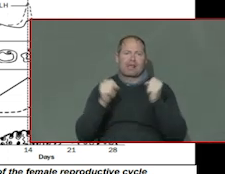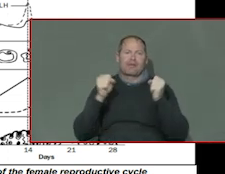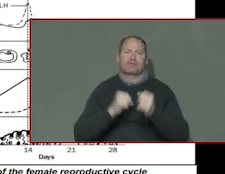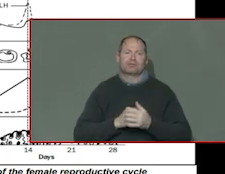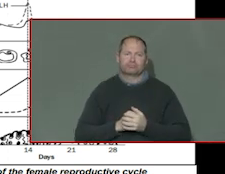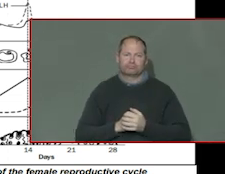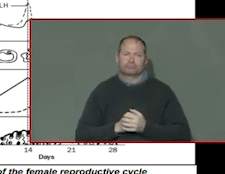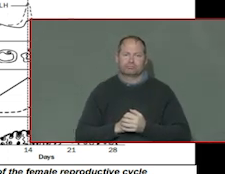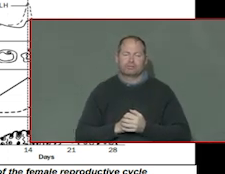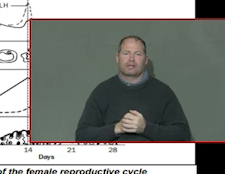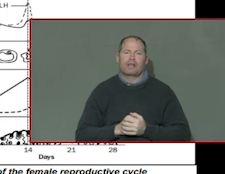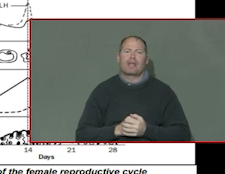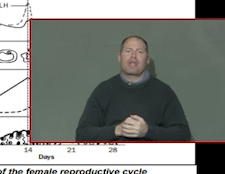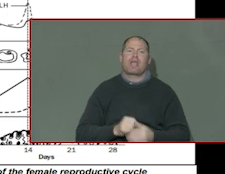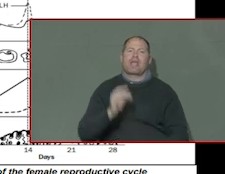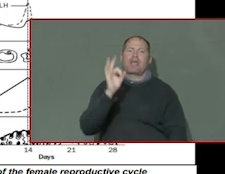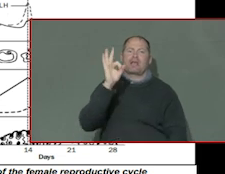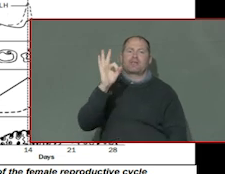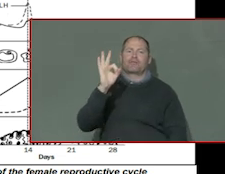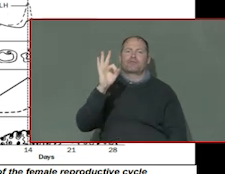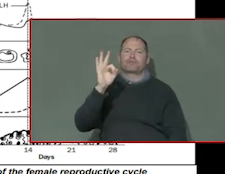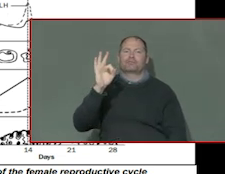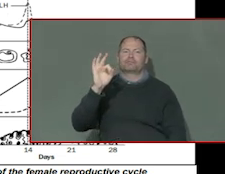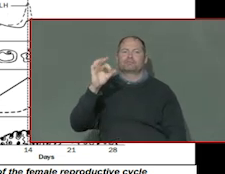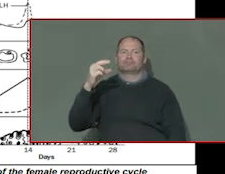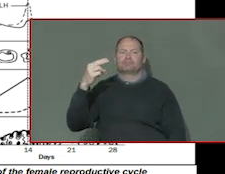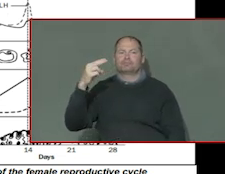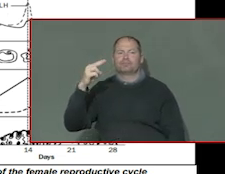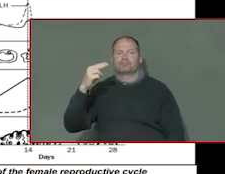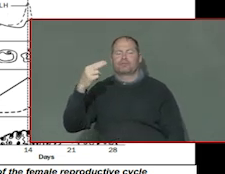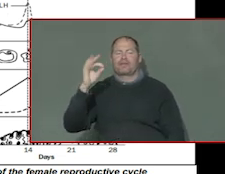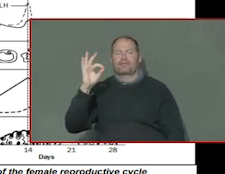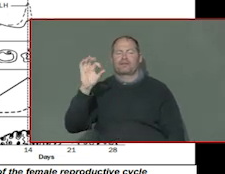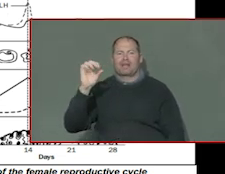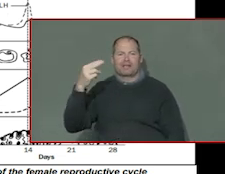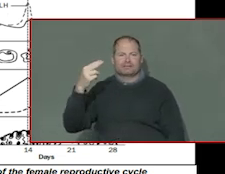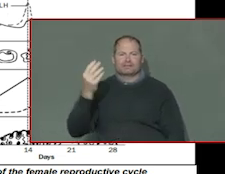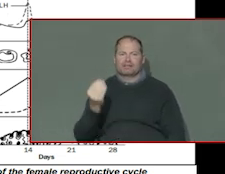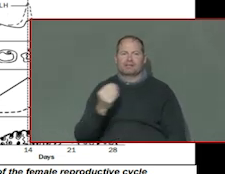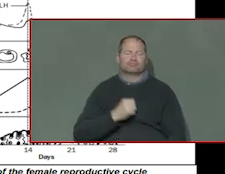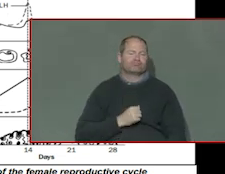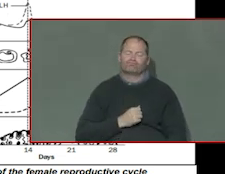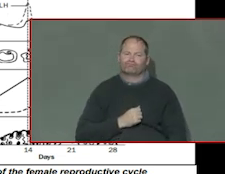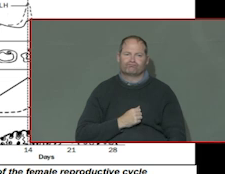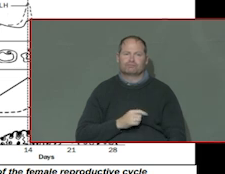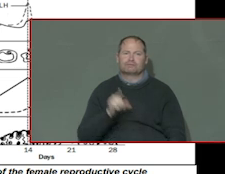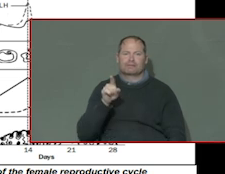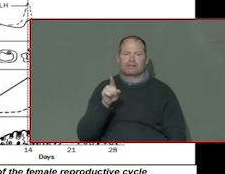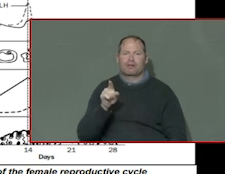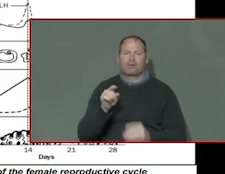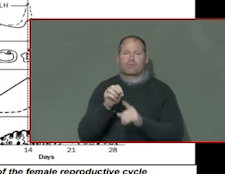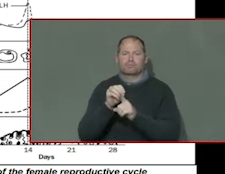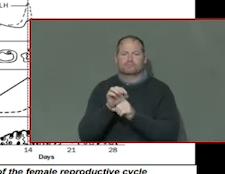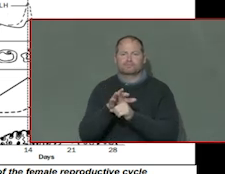0 FSH or LH. So we must say that the pituitary gland will be stimulated